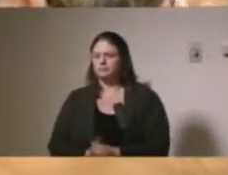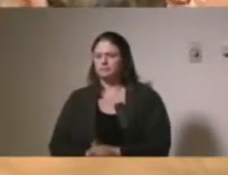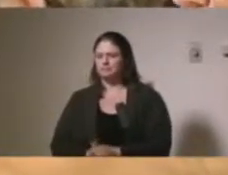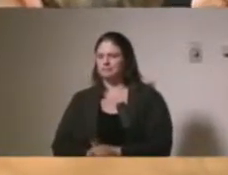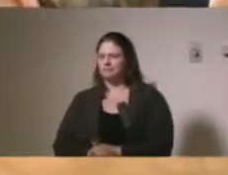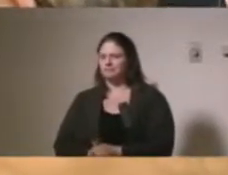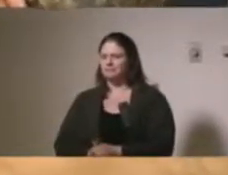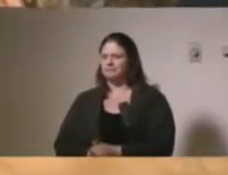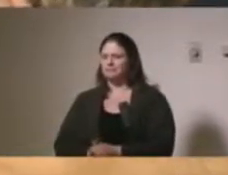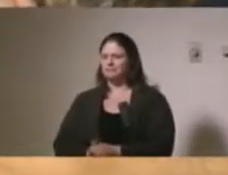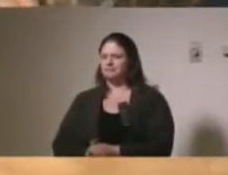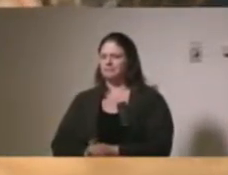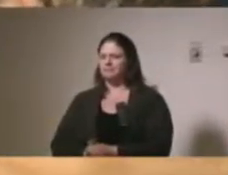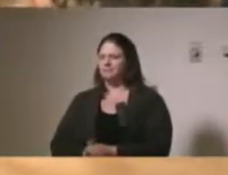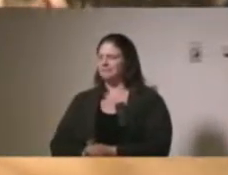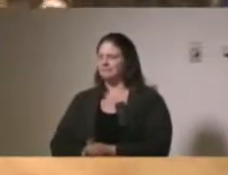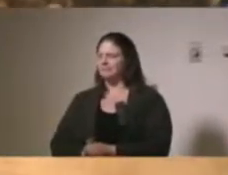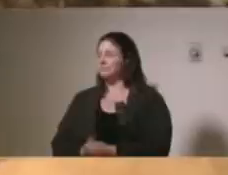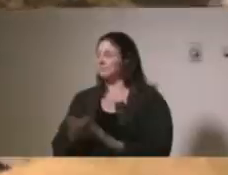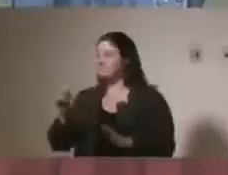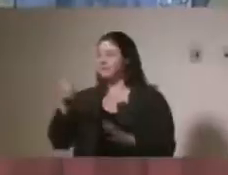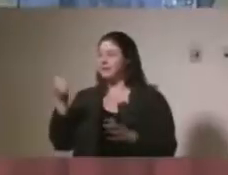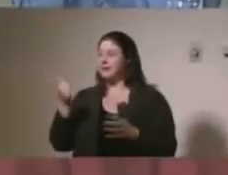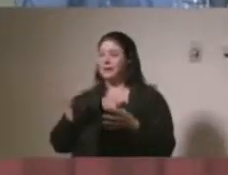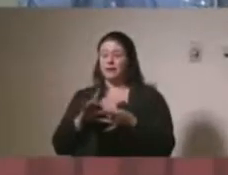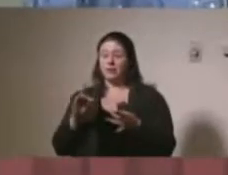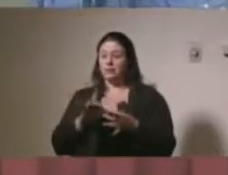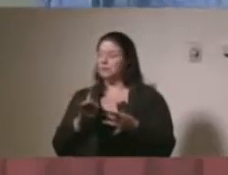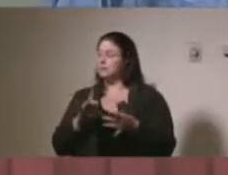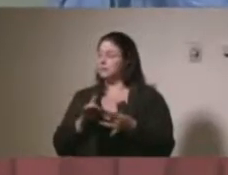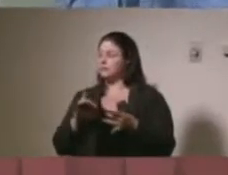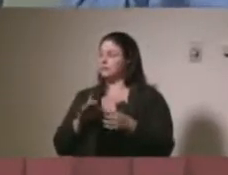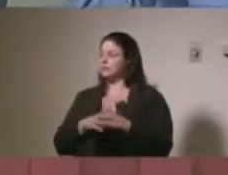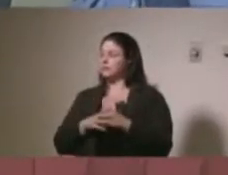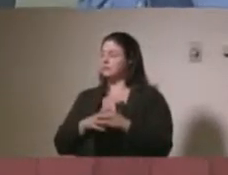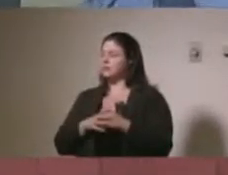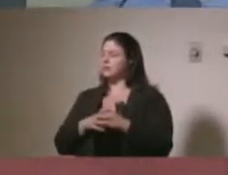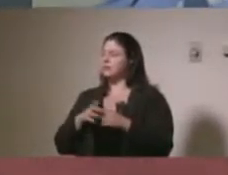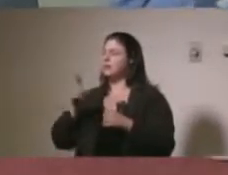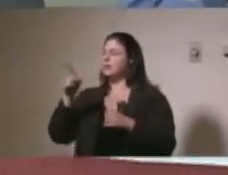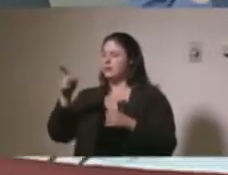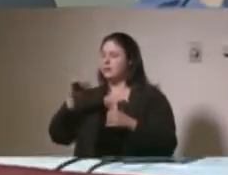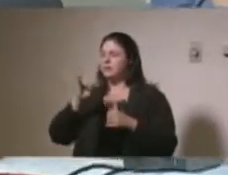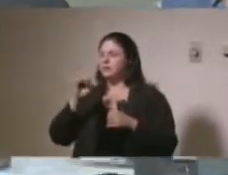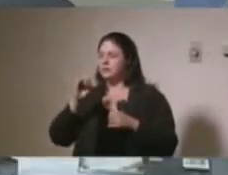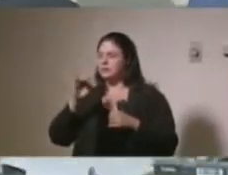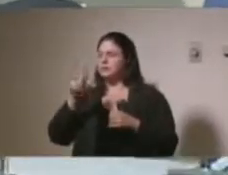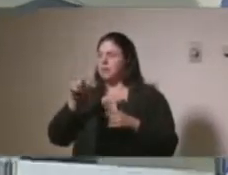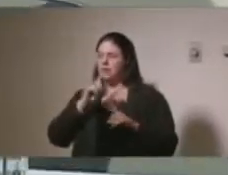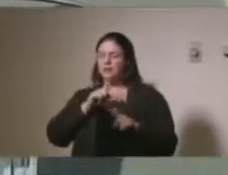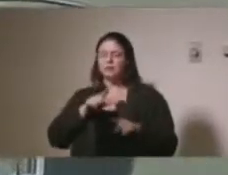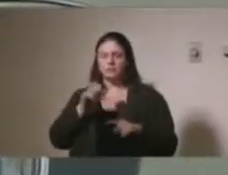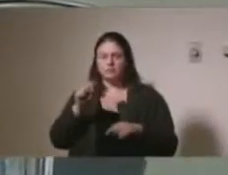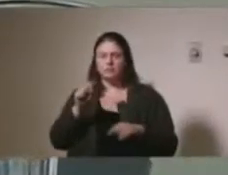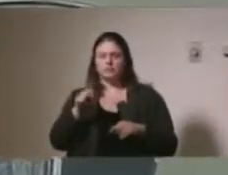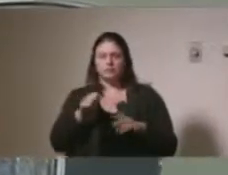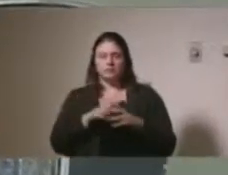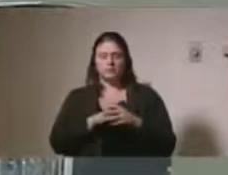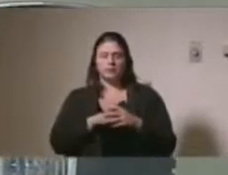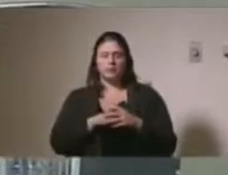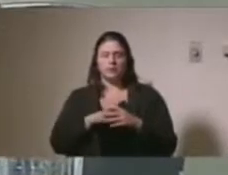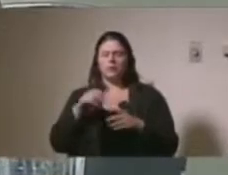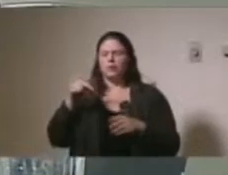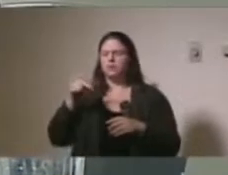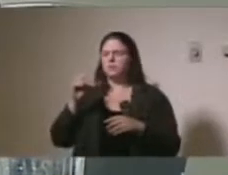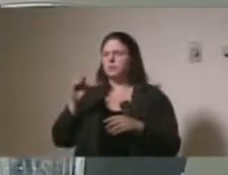Commentaire? Do you have any comment? Yes. At our postal bank, things are a bit